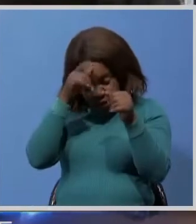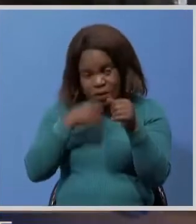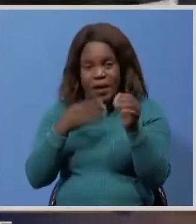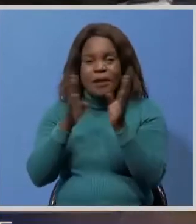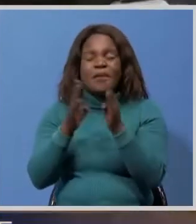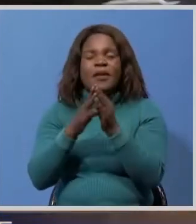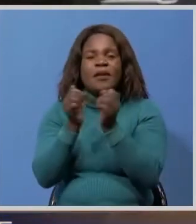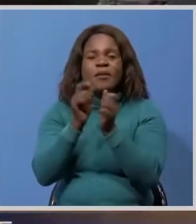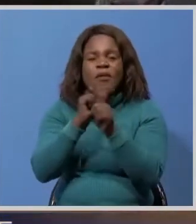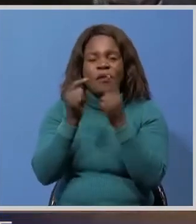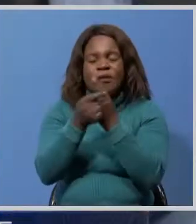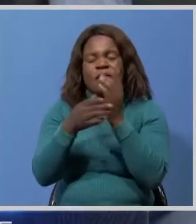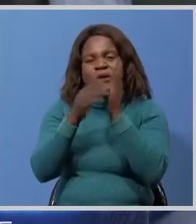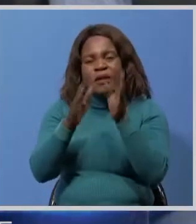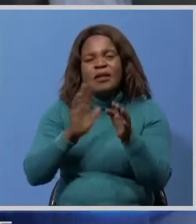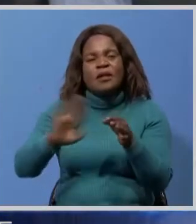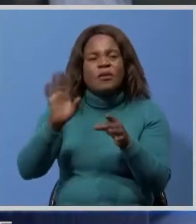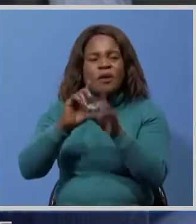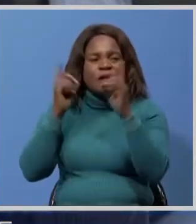traditional leaders in the district.